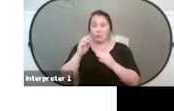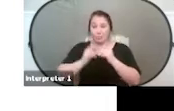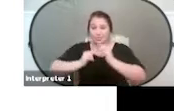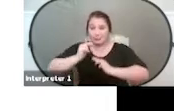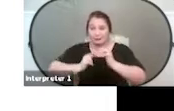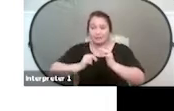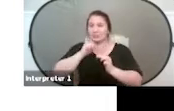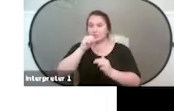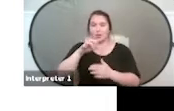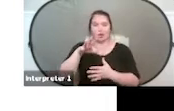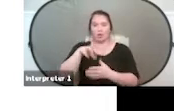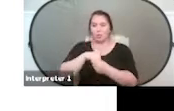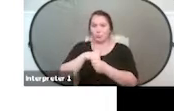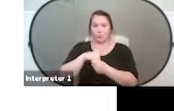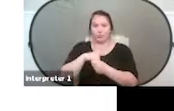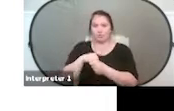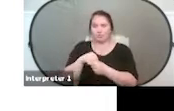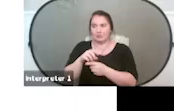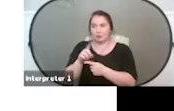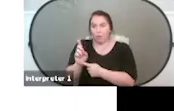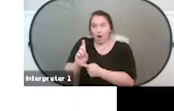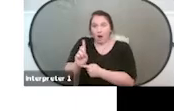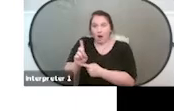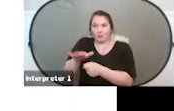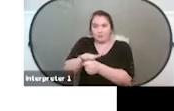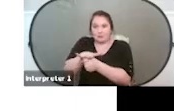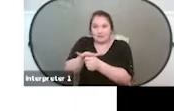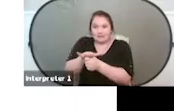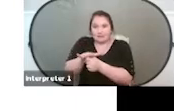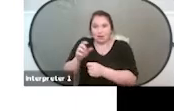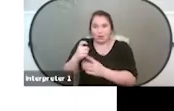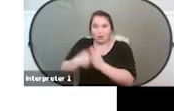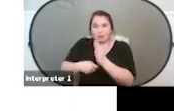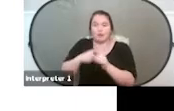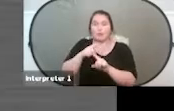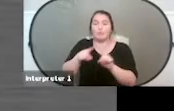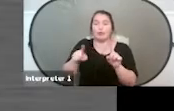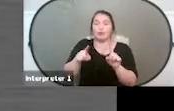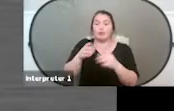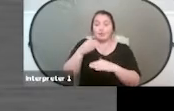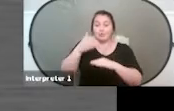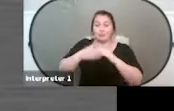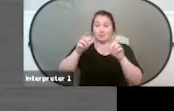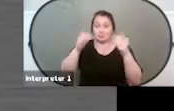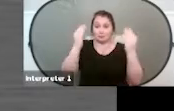include the site costs here. But then on the next slide,